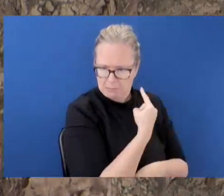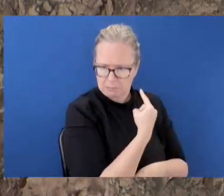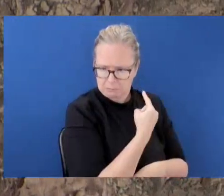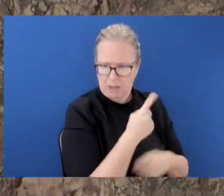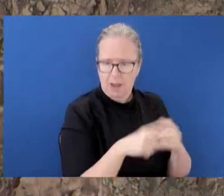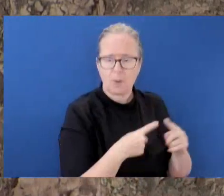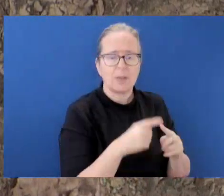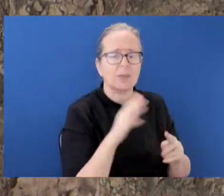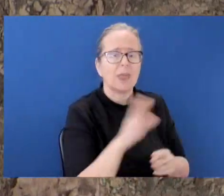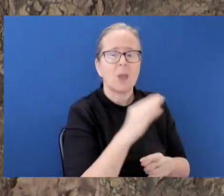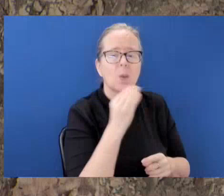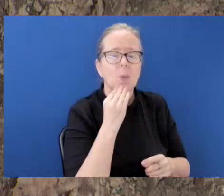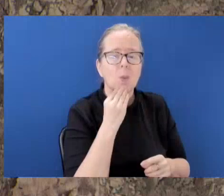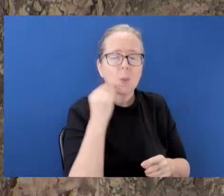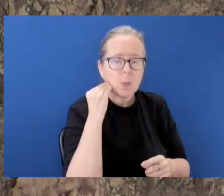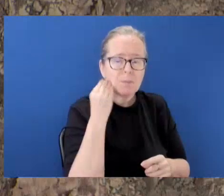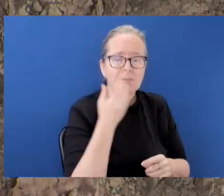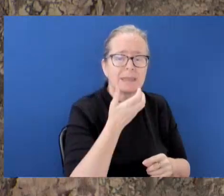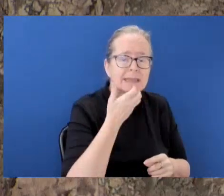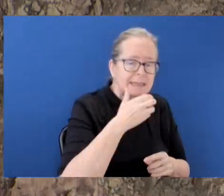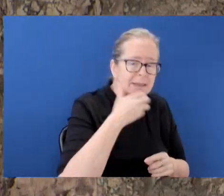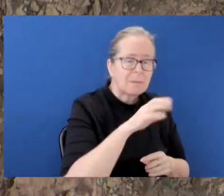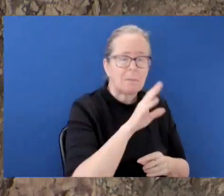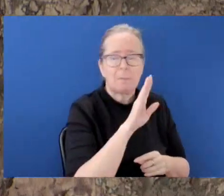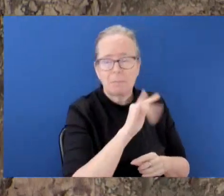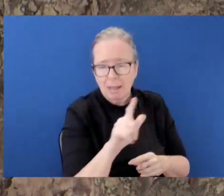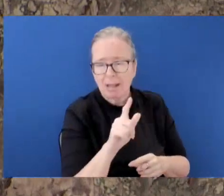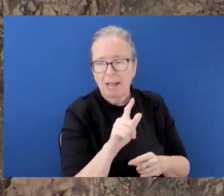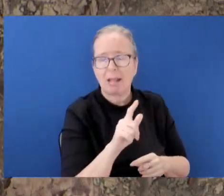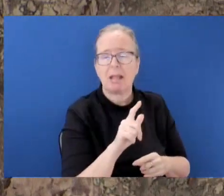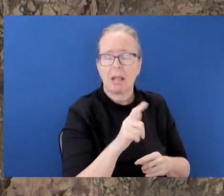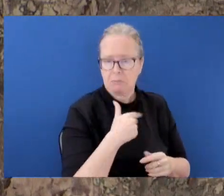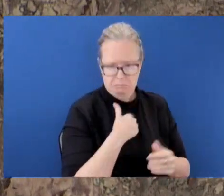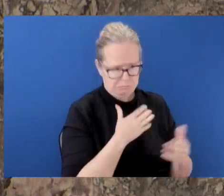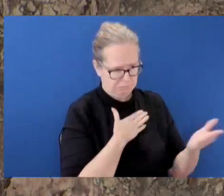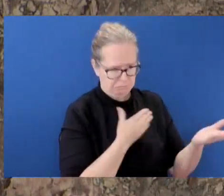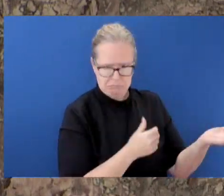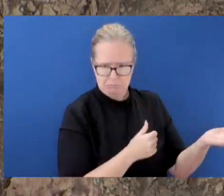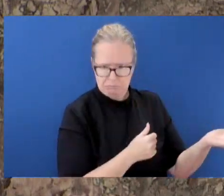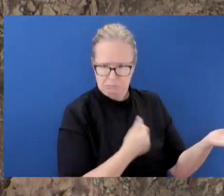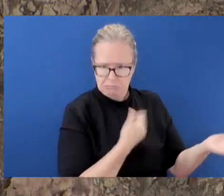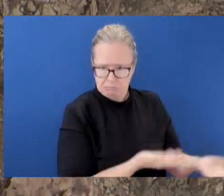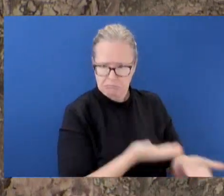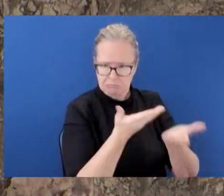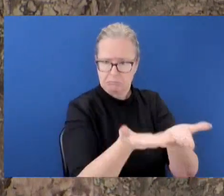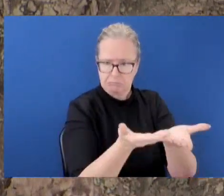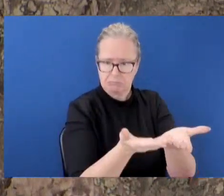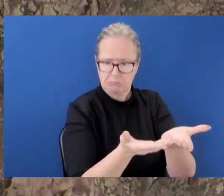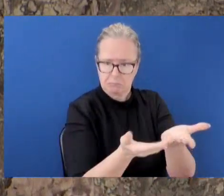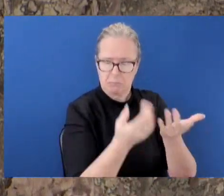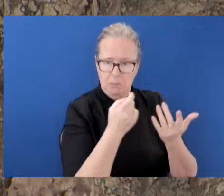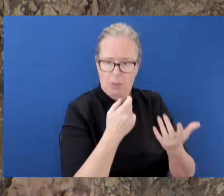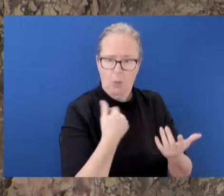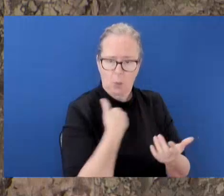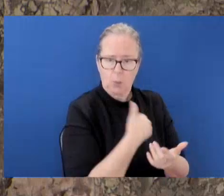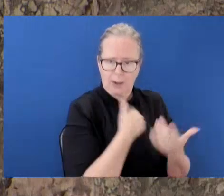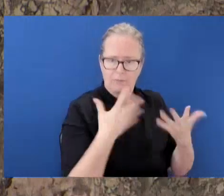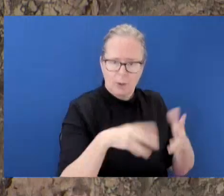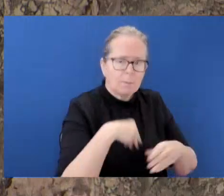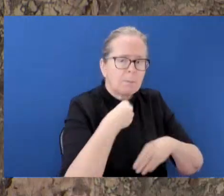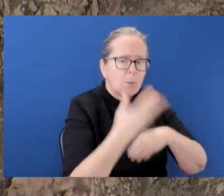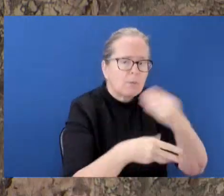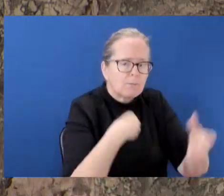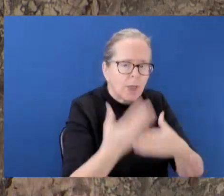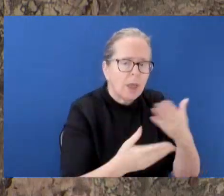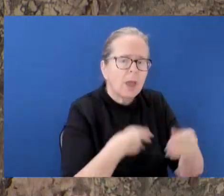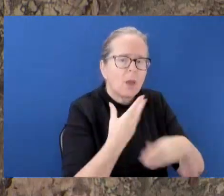last year were we able to provide people with a $100 rebate, but as we have all seen, the BC Electricity Affordability Credit